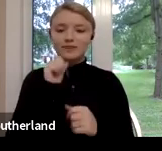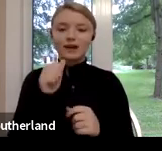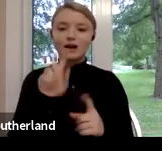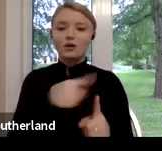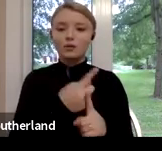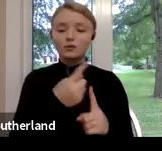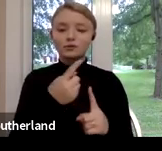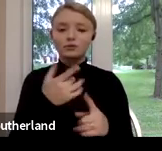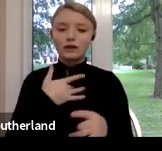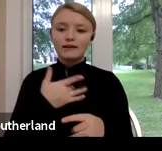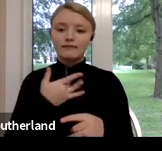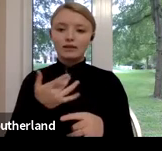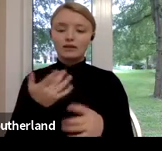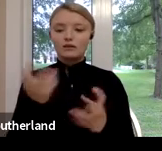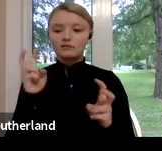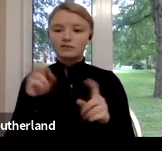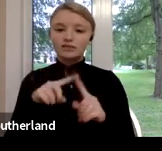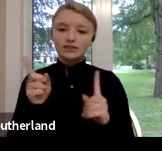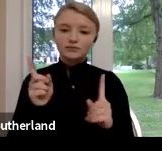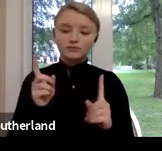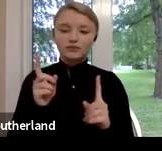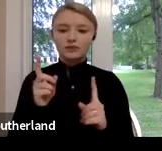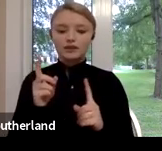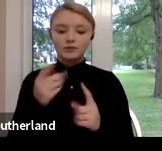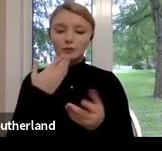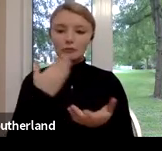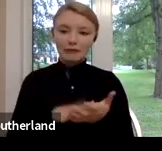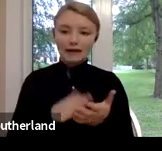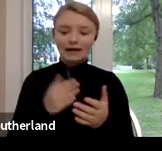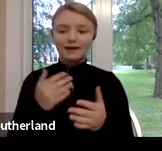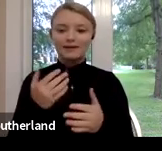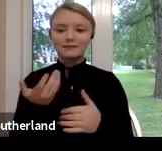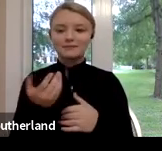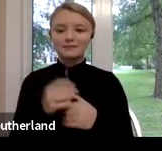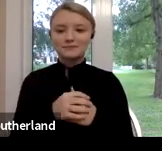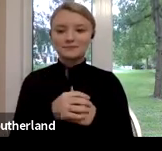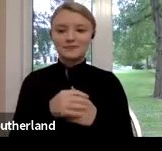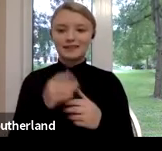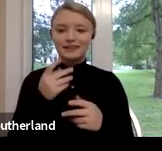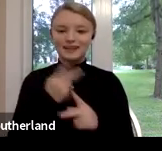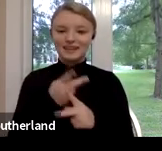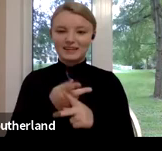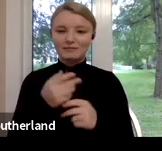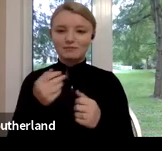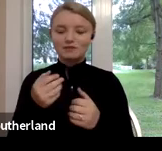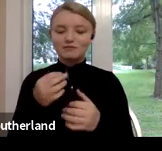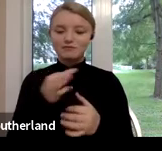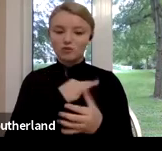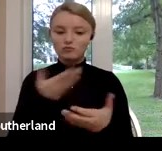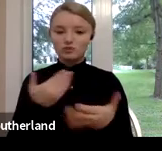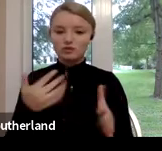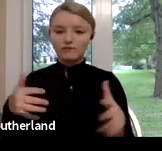do I feel under the weather, or, you know, sooner, it does keep yucks away,